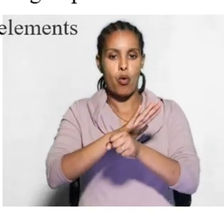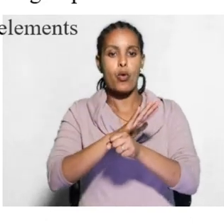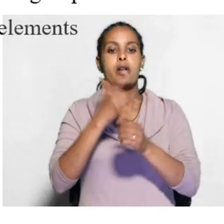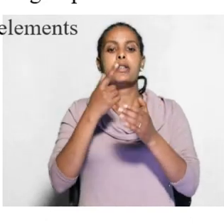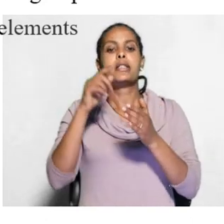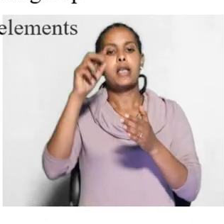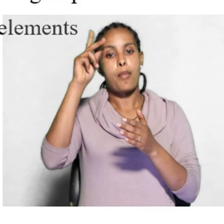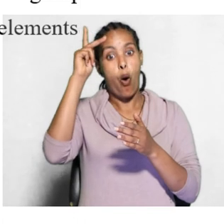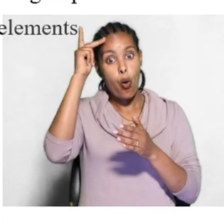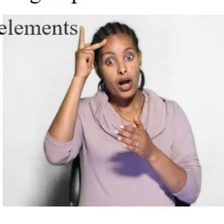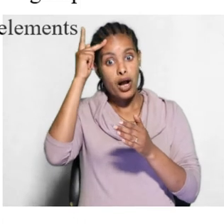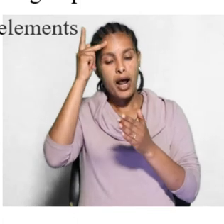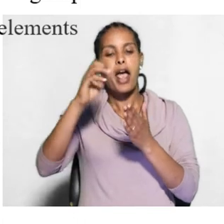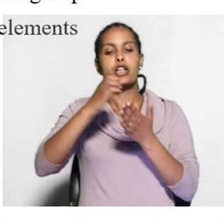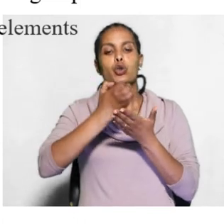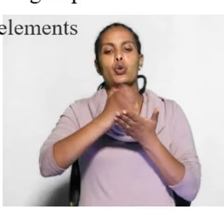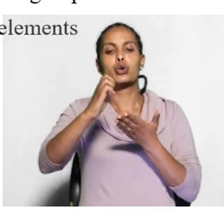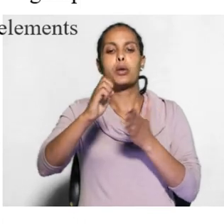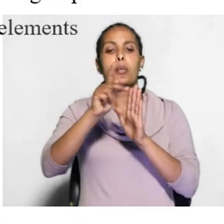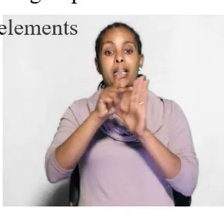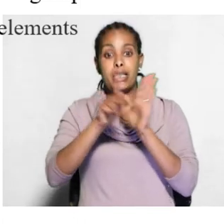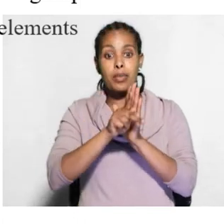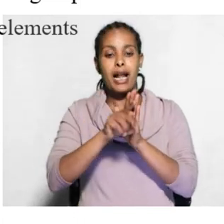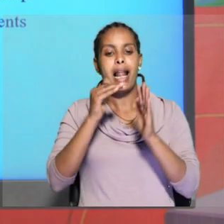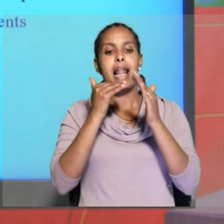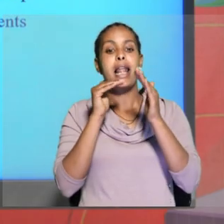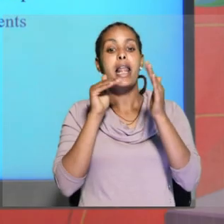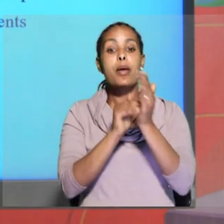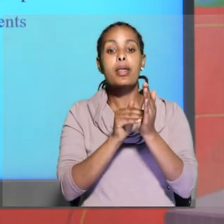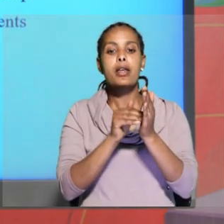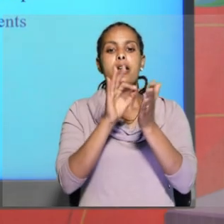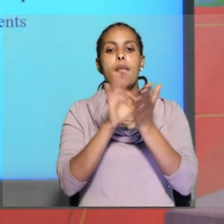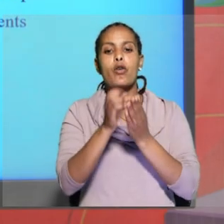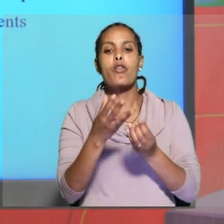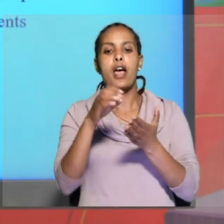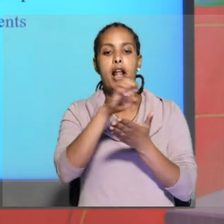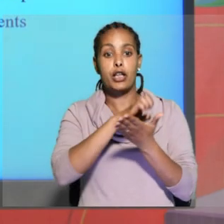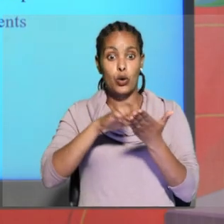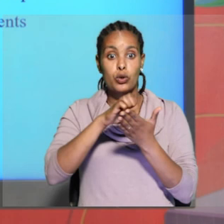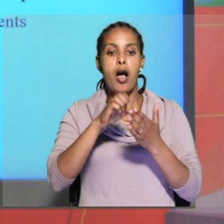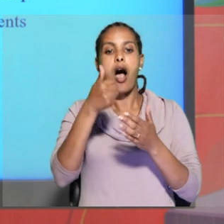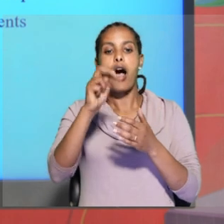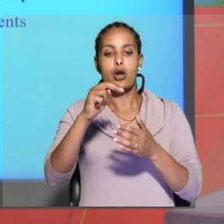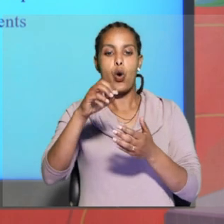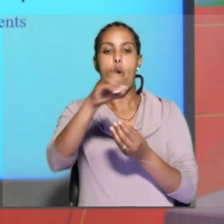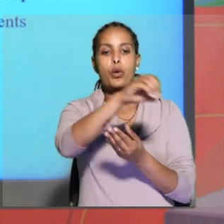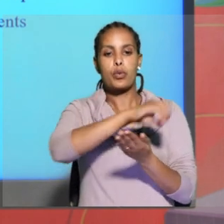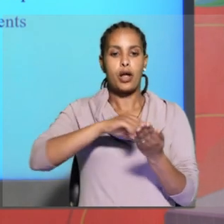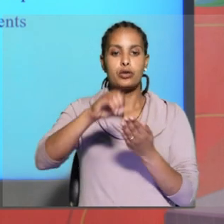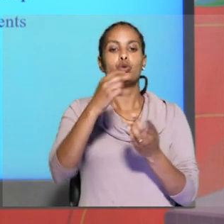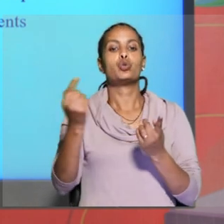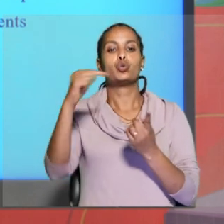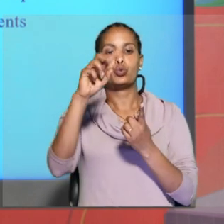The Pauli exclusion principle limits number of electrons in an orbital to